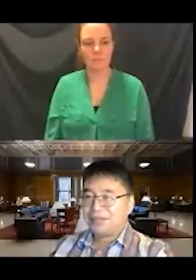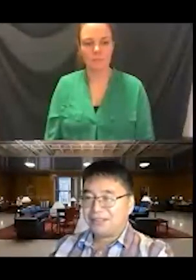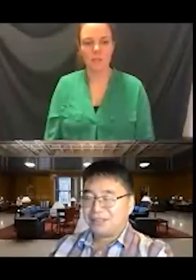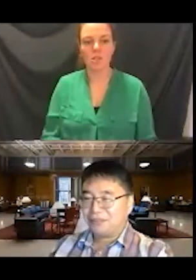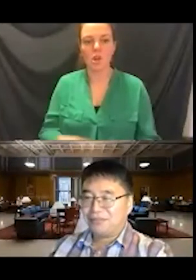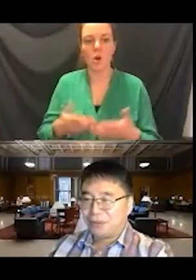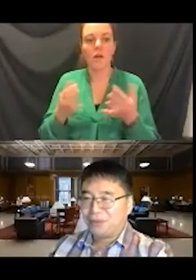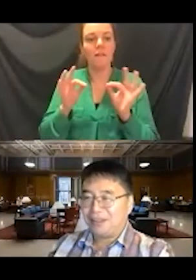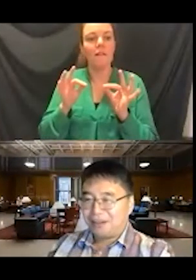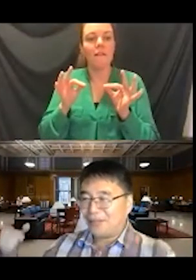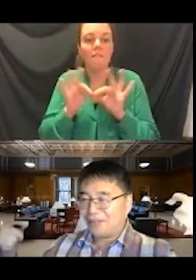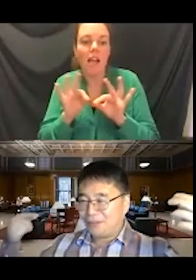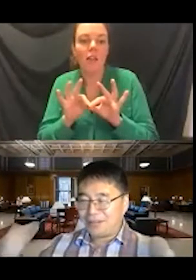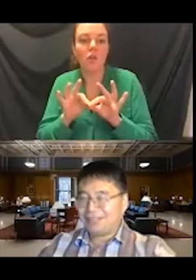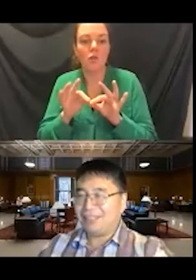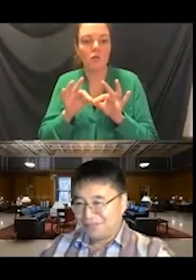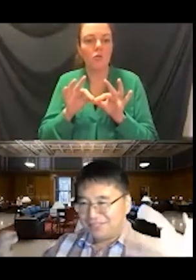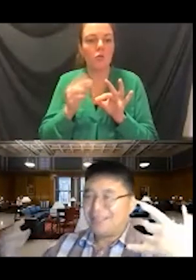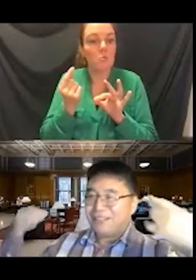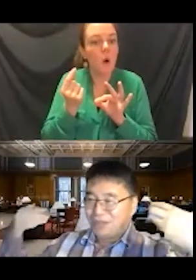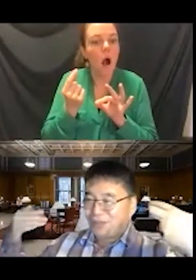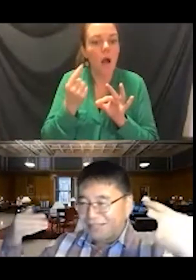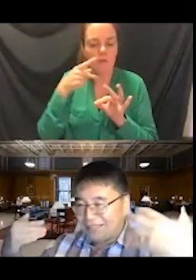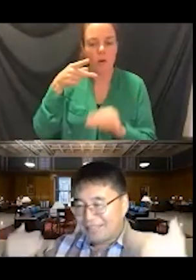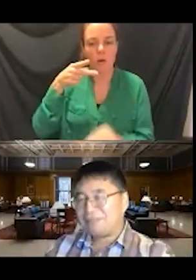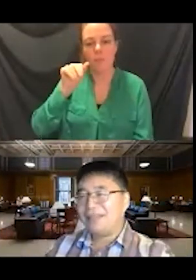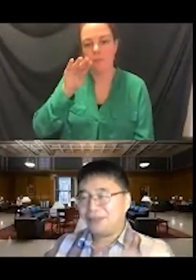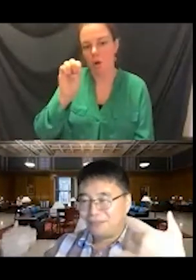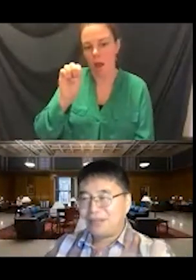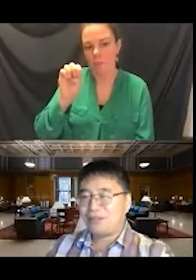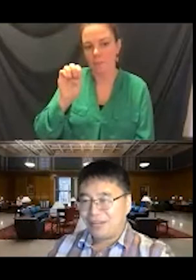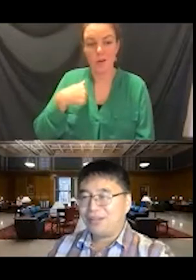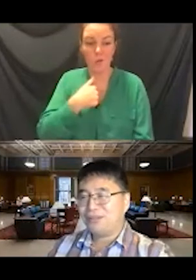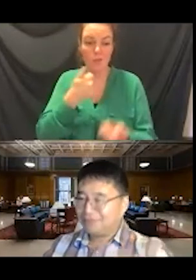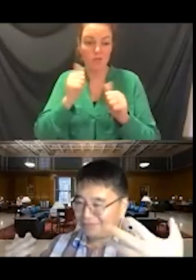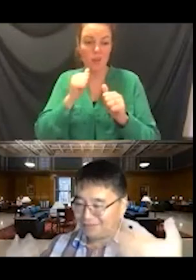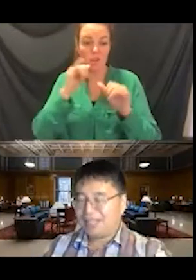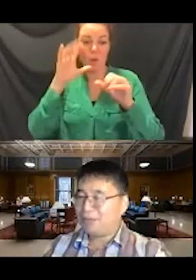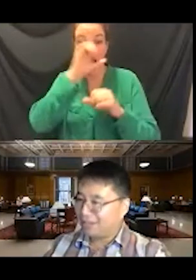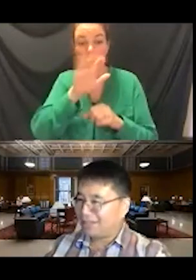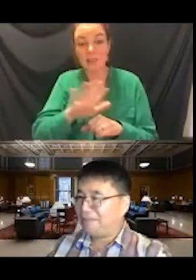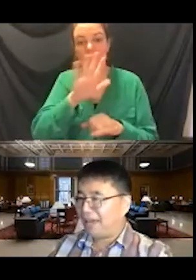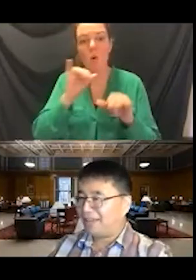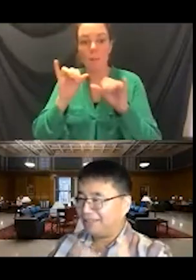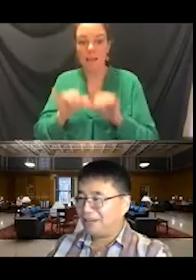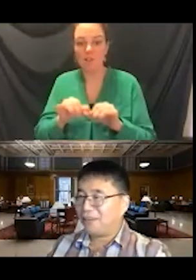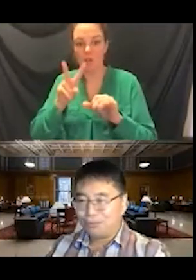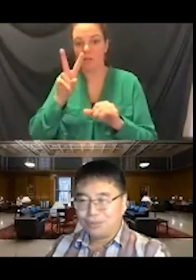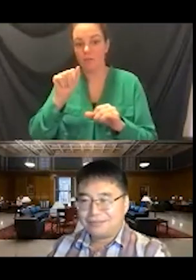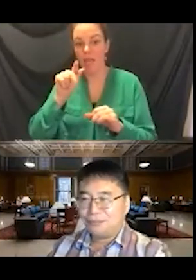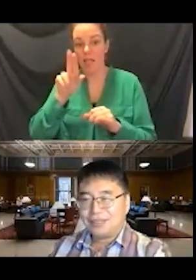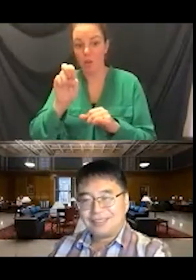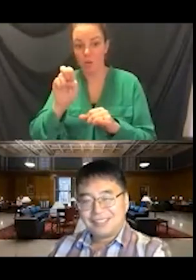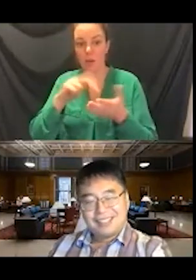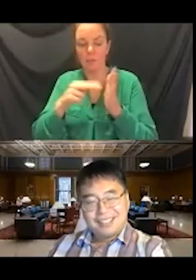right? So before we talk about what is, you know, trying to estimate or measure value, again, we gotta step back and think about